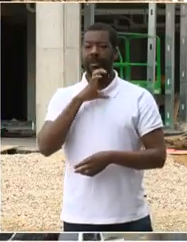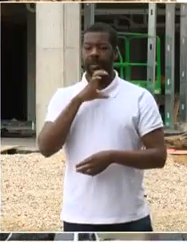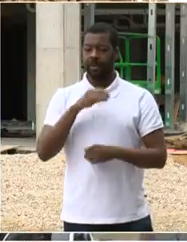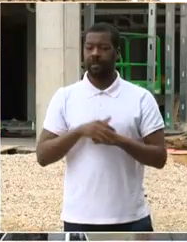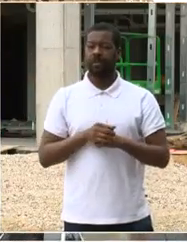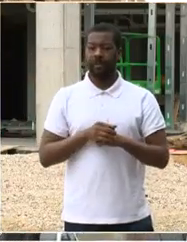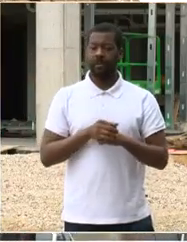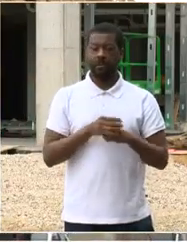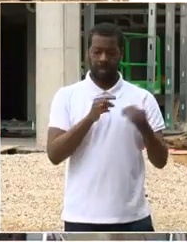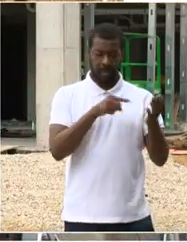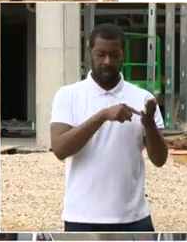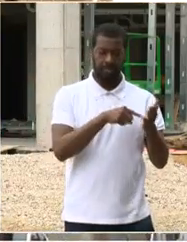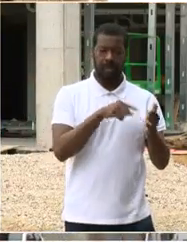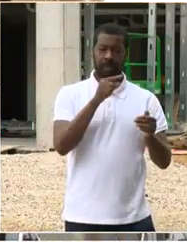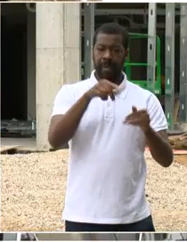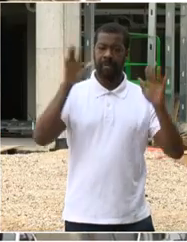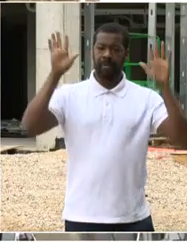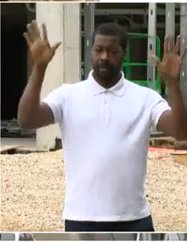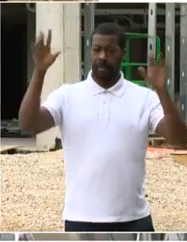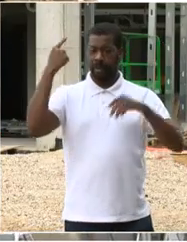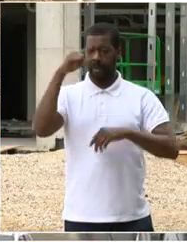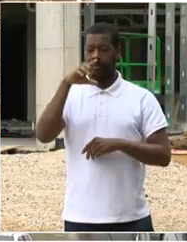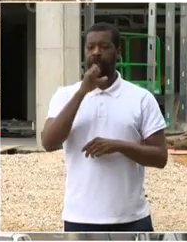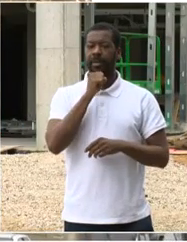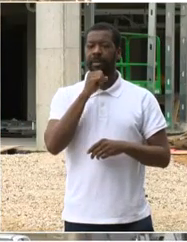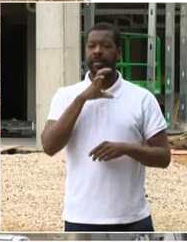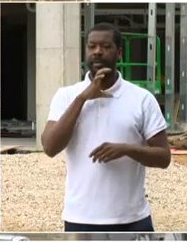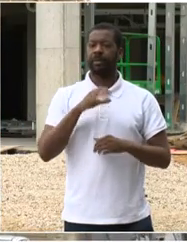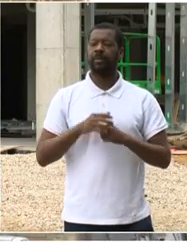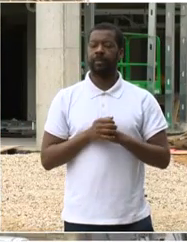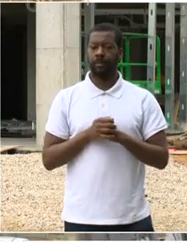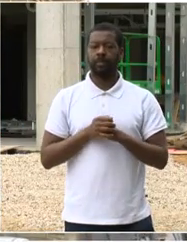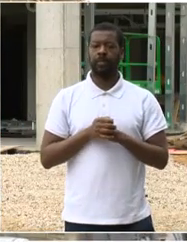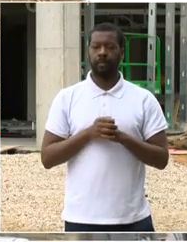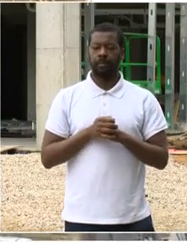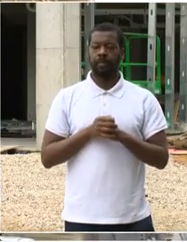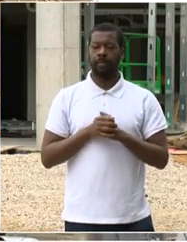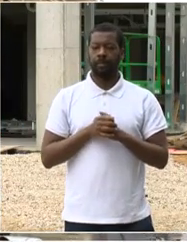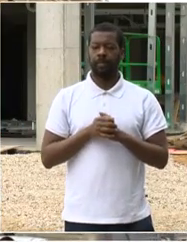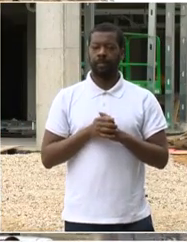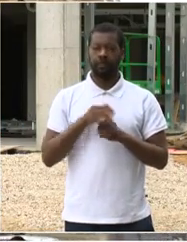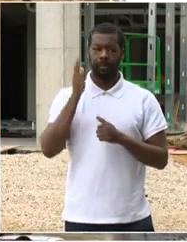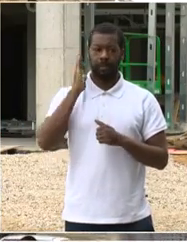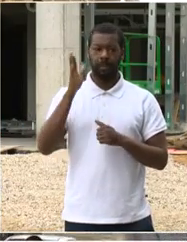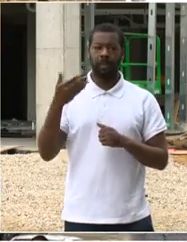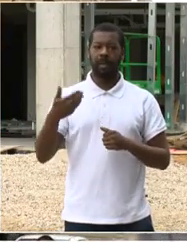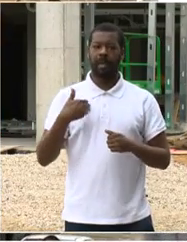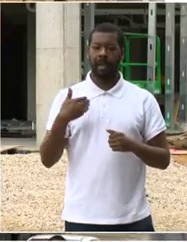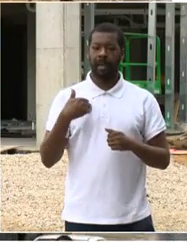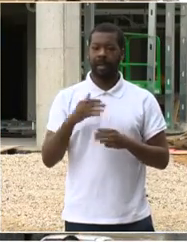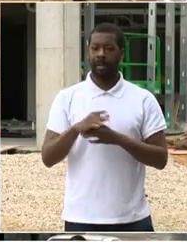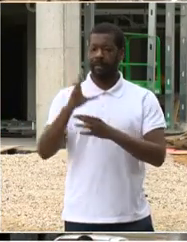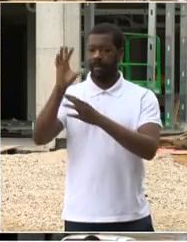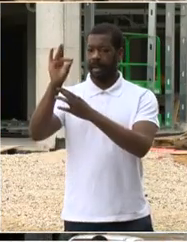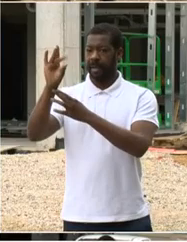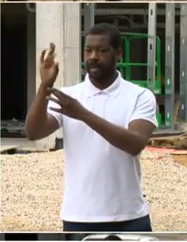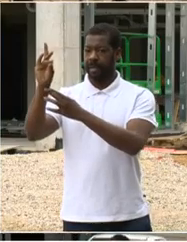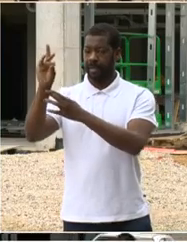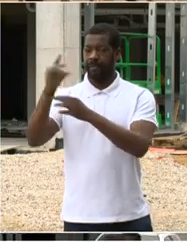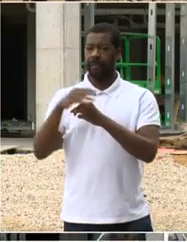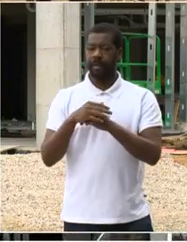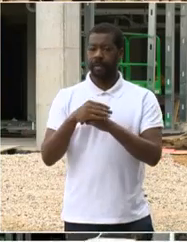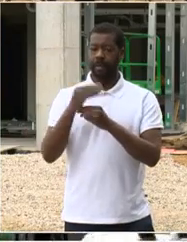That's great for our seniors here in Ward 4 and adjacent Ward 1. It will have 87 units